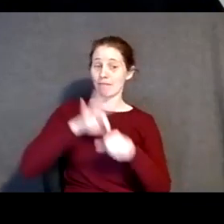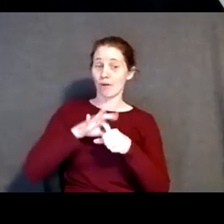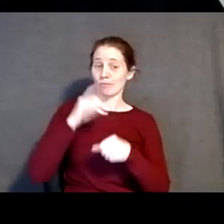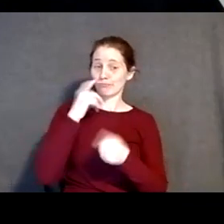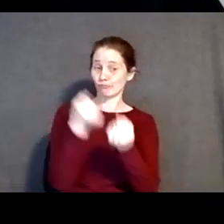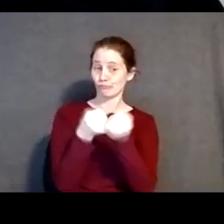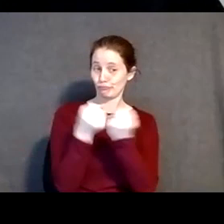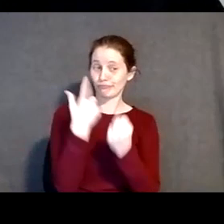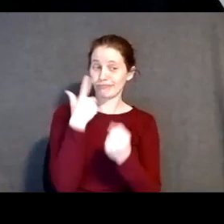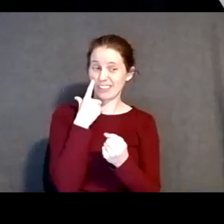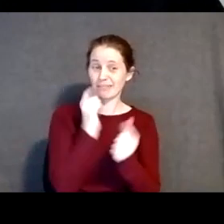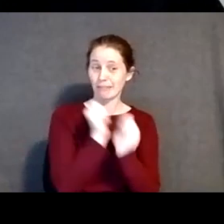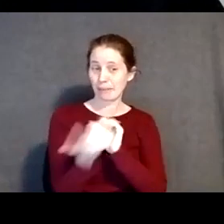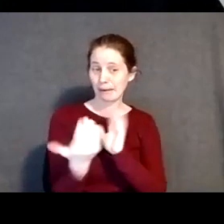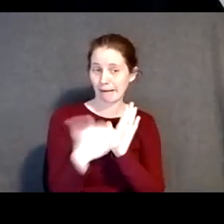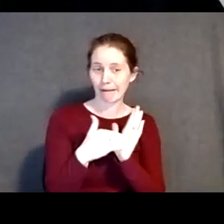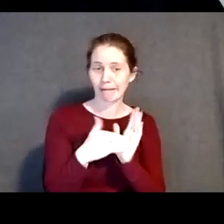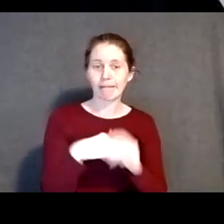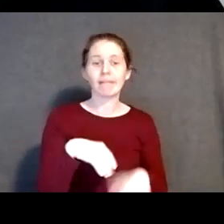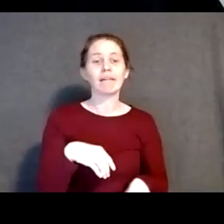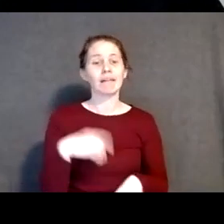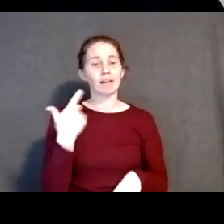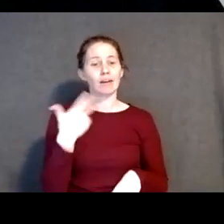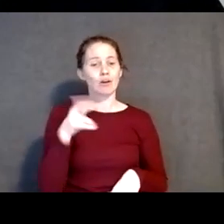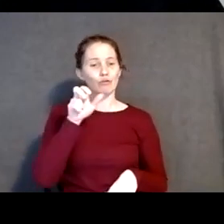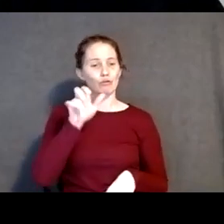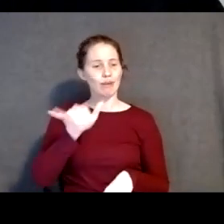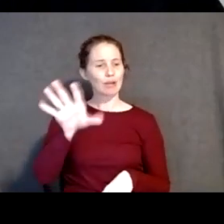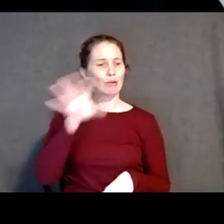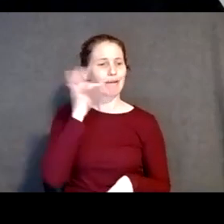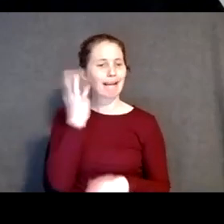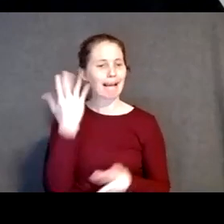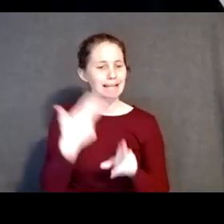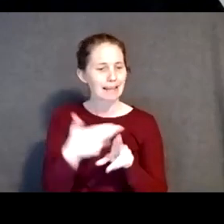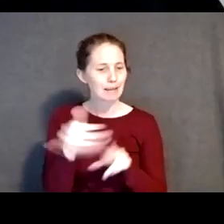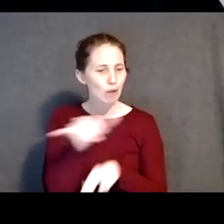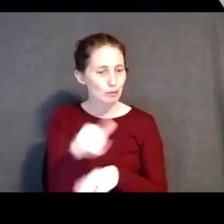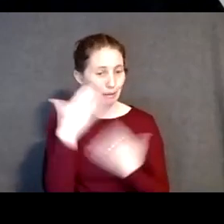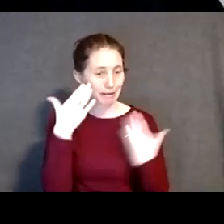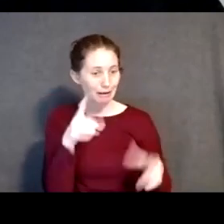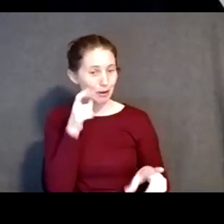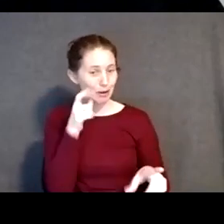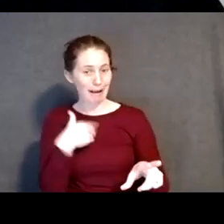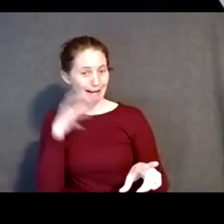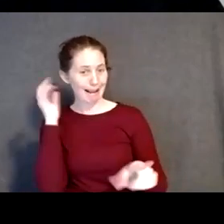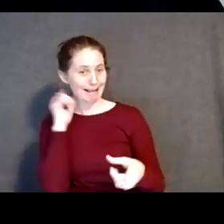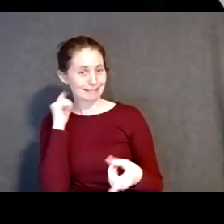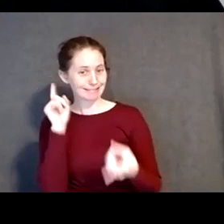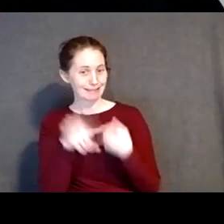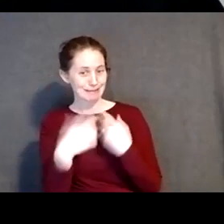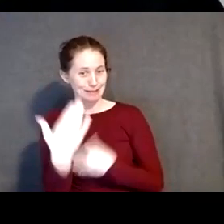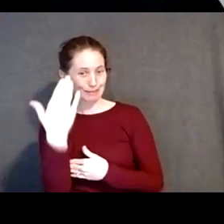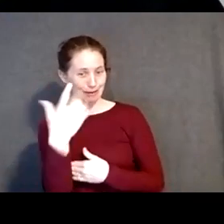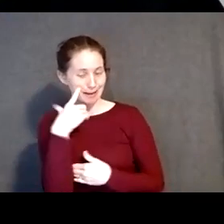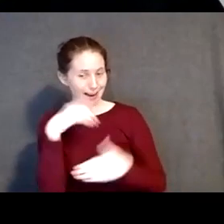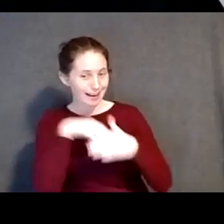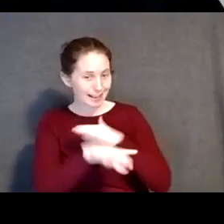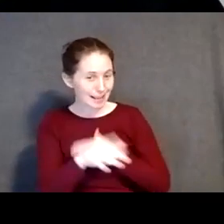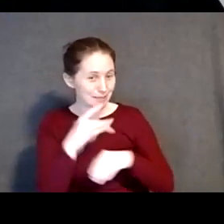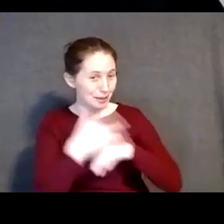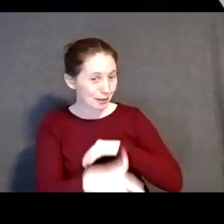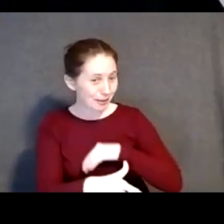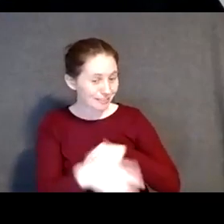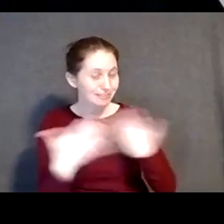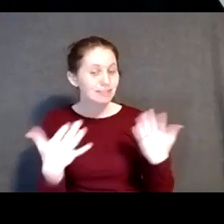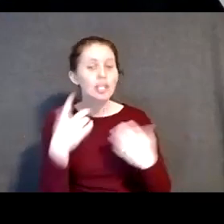again. P.S. Heather Gray, I also would like to know your cat's name. I did not know you had a cat until this morning when I logged in early. For